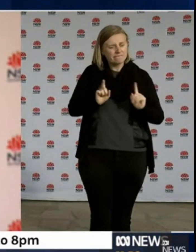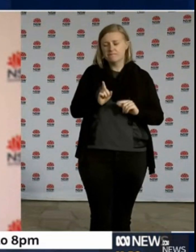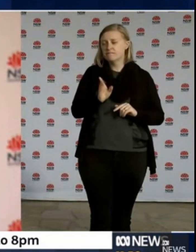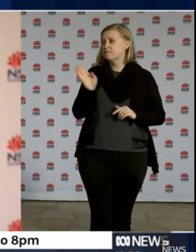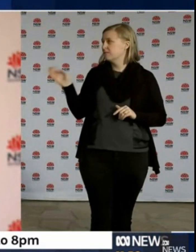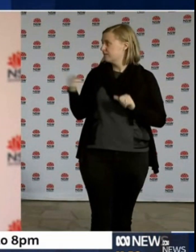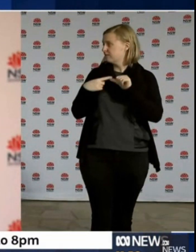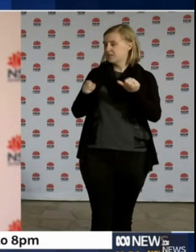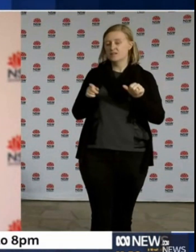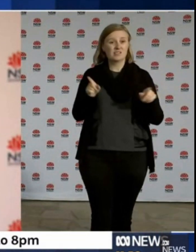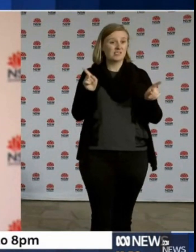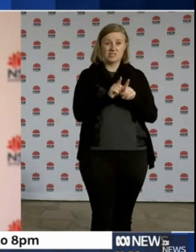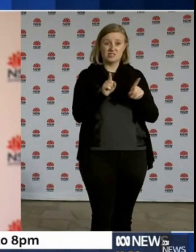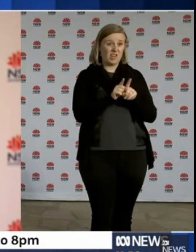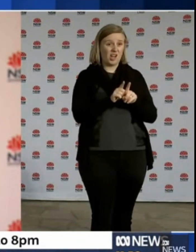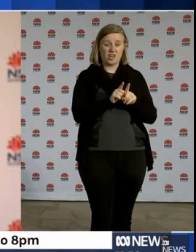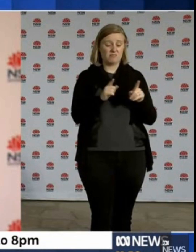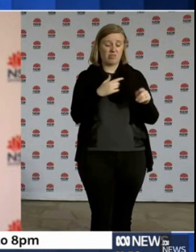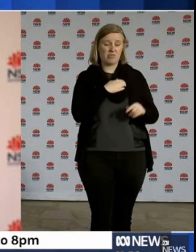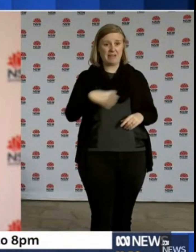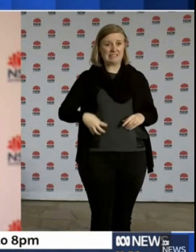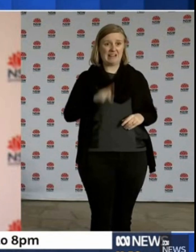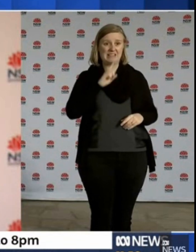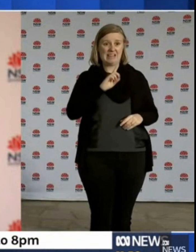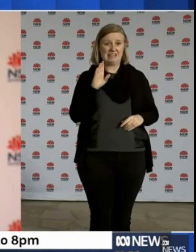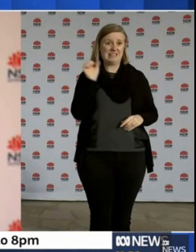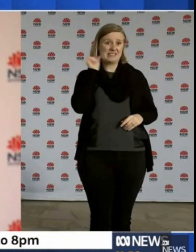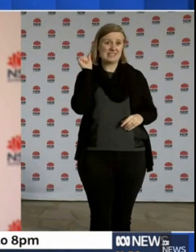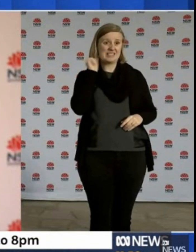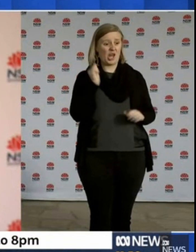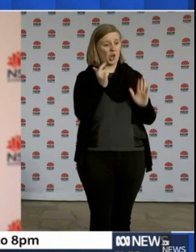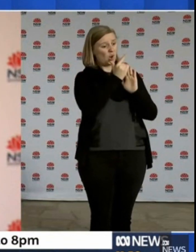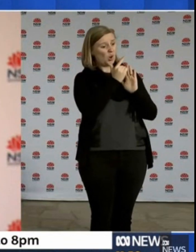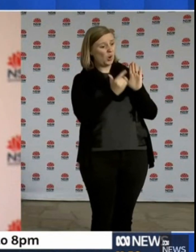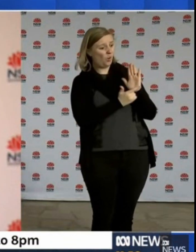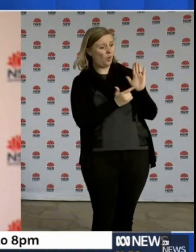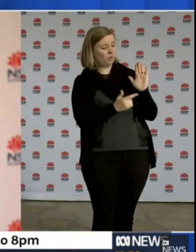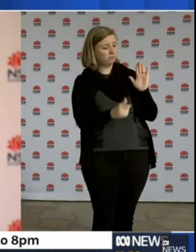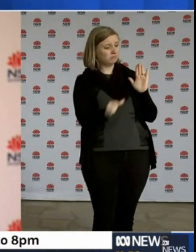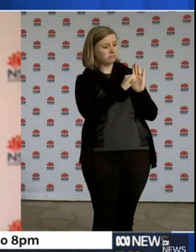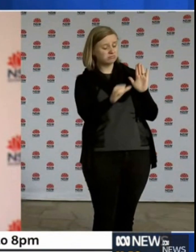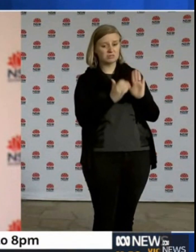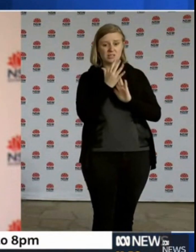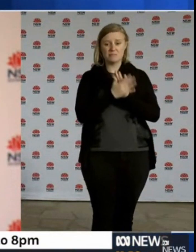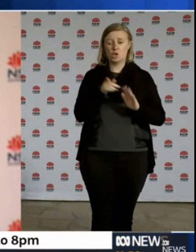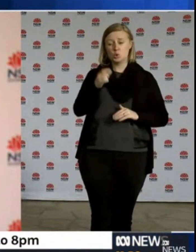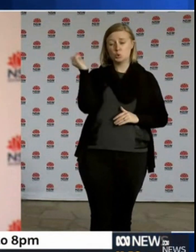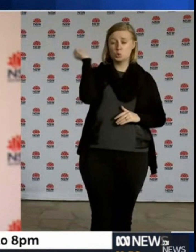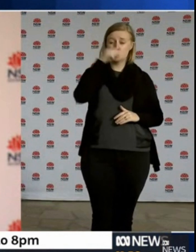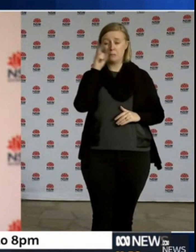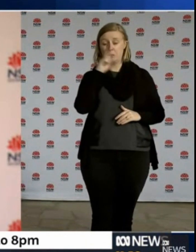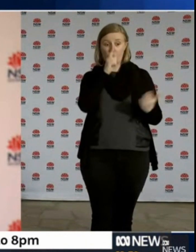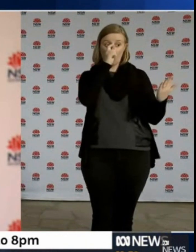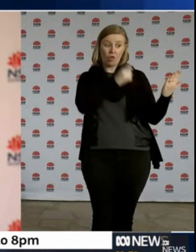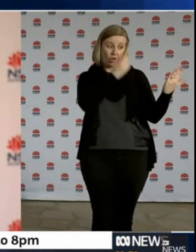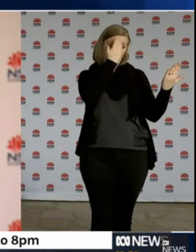health minister said yesterday, it's difficult to legislate against idiots, but you know, clearly putting people at risk by leaving home without a